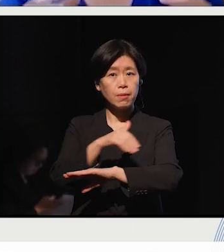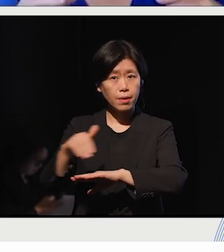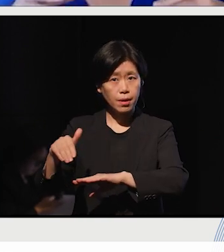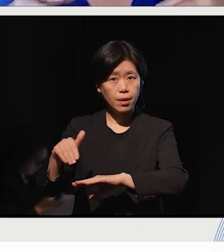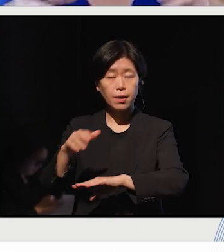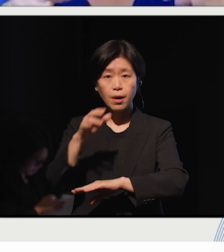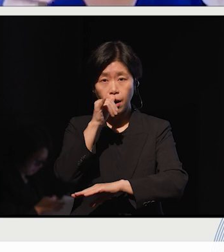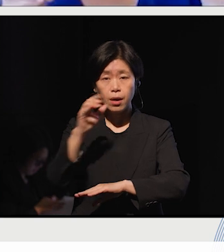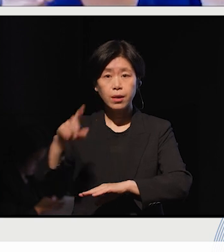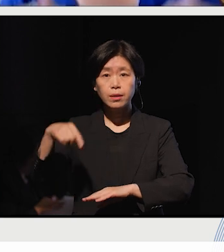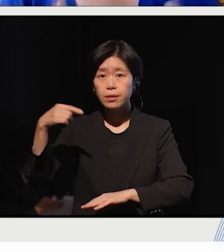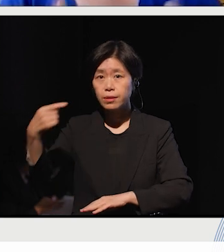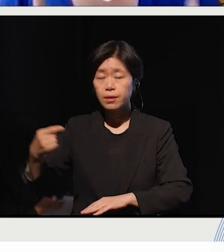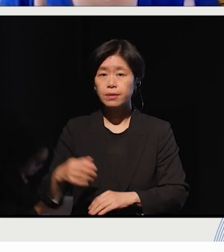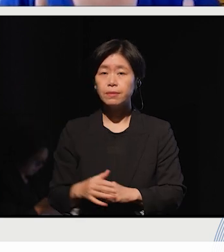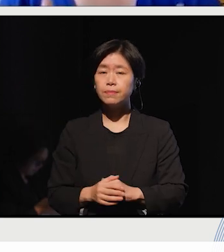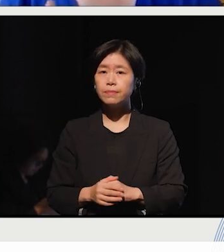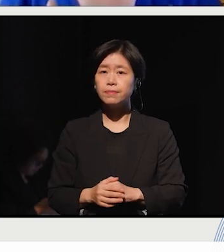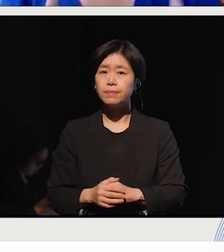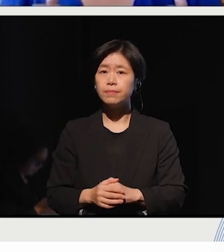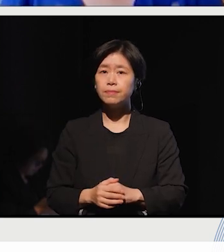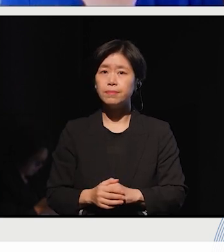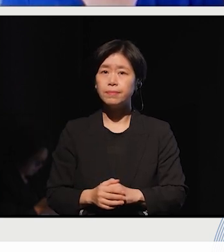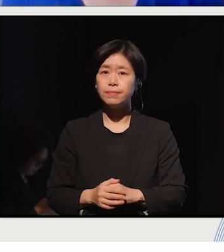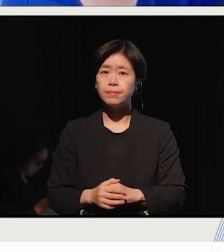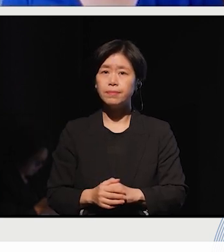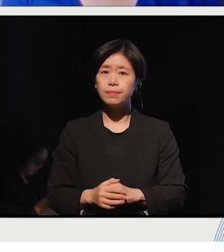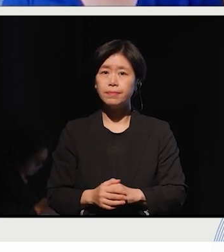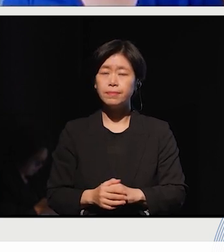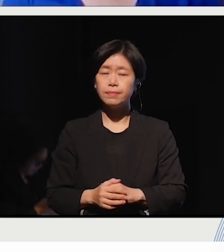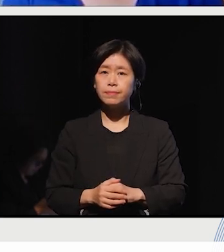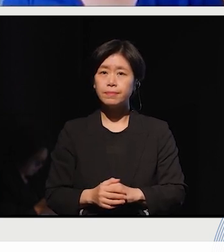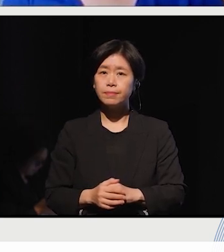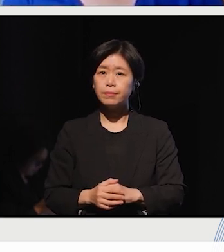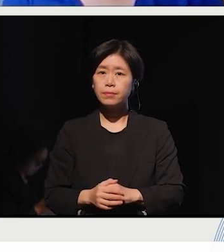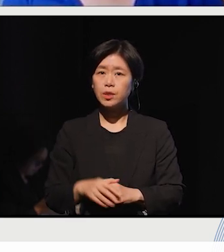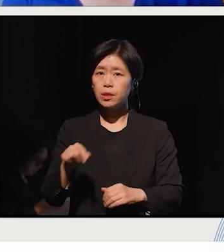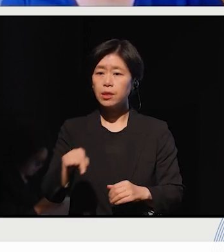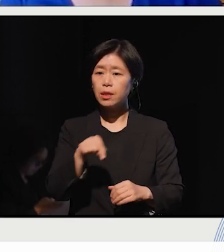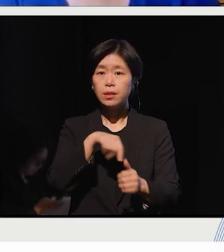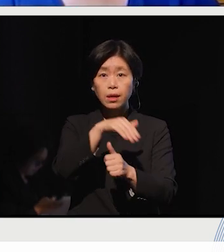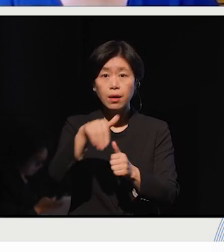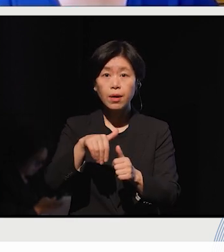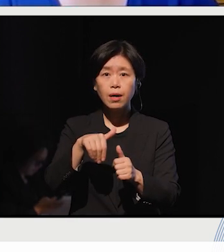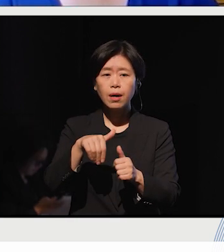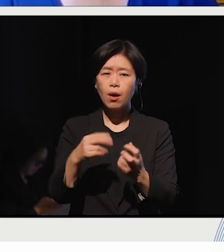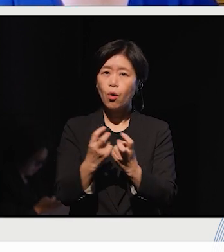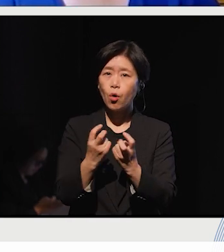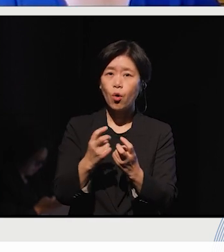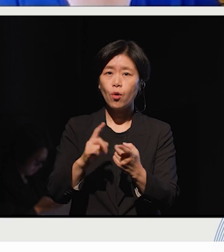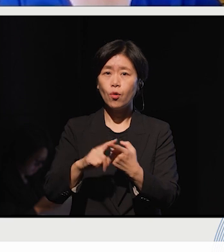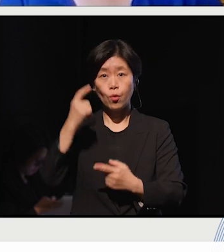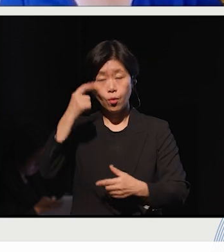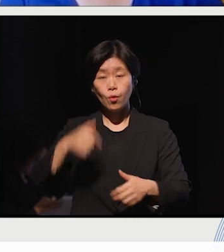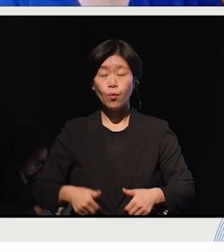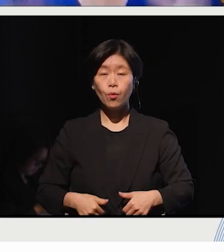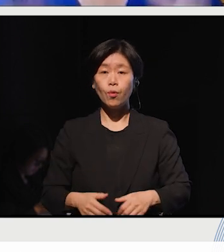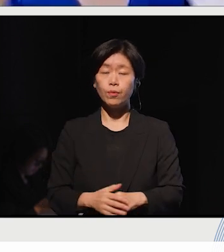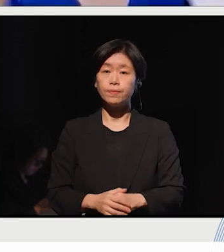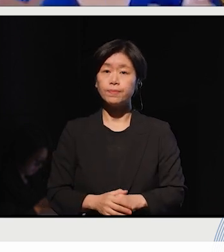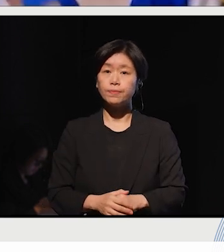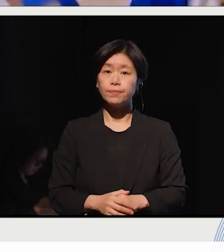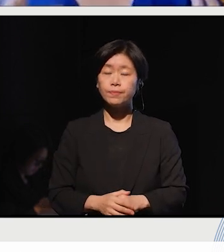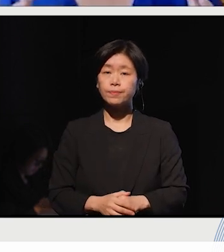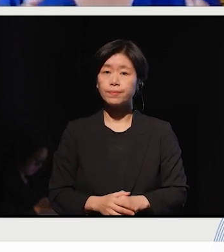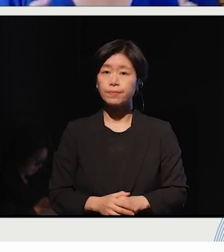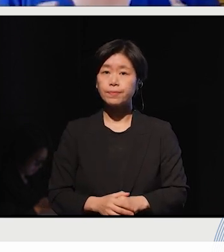sure that those social experiences are equally enjoyed by individuals with diverse abilities. What